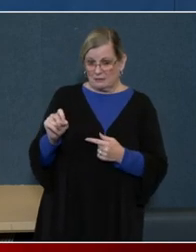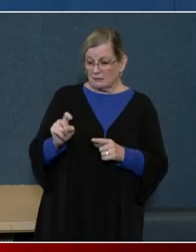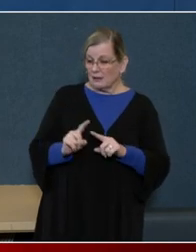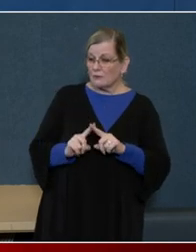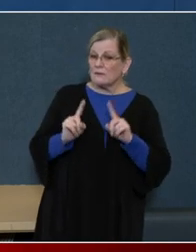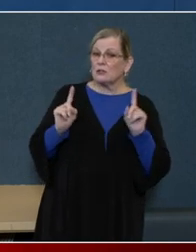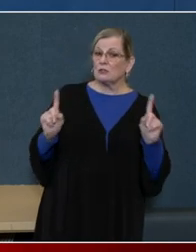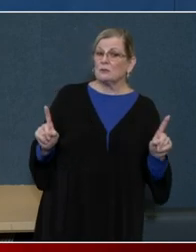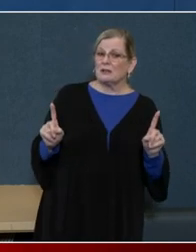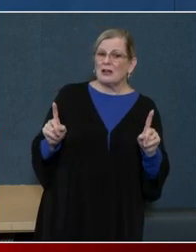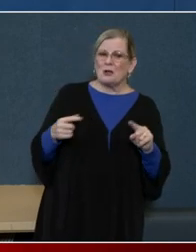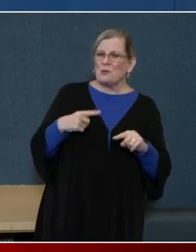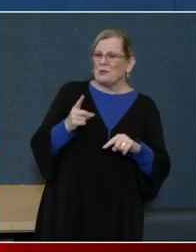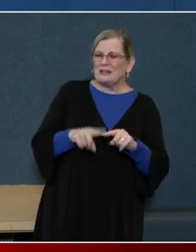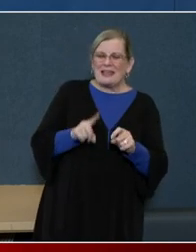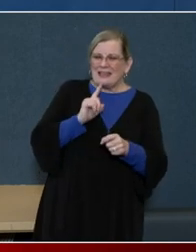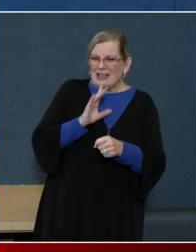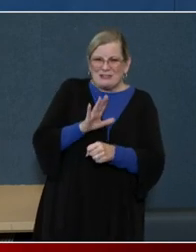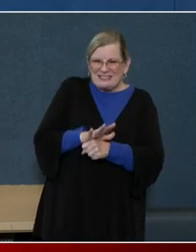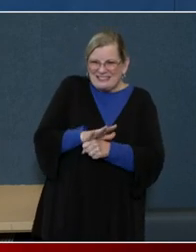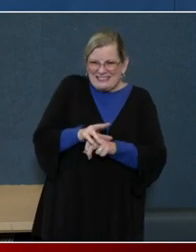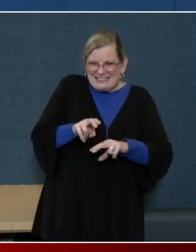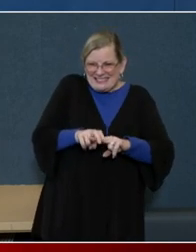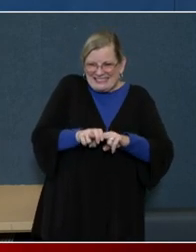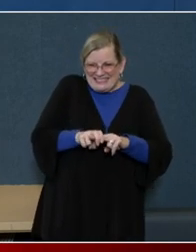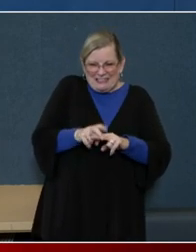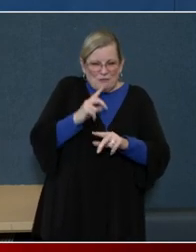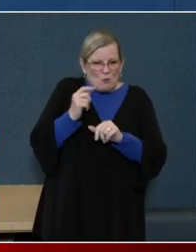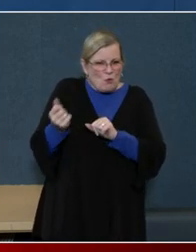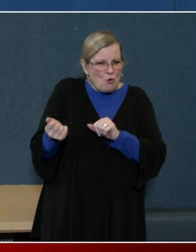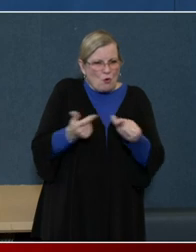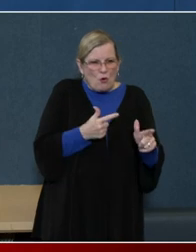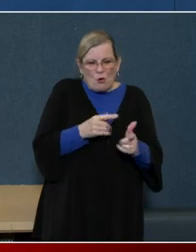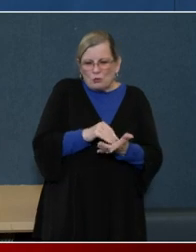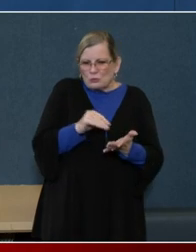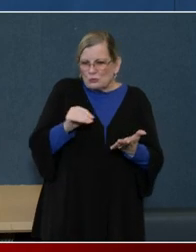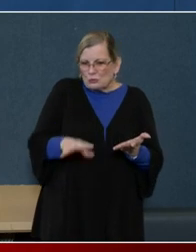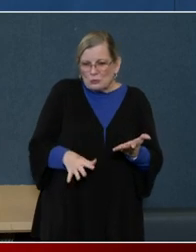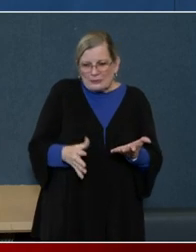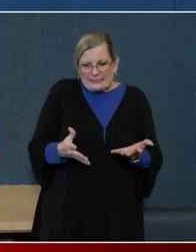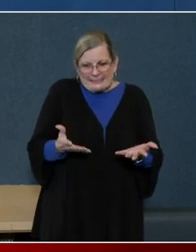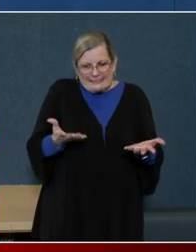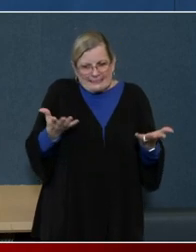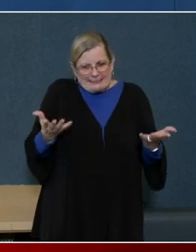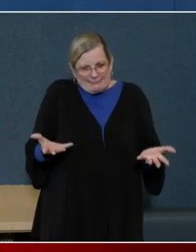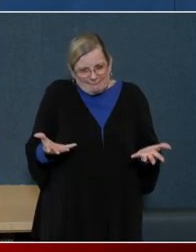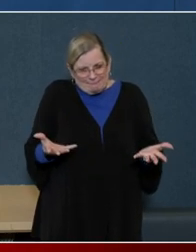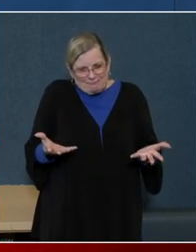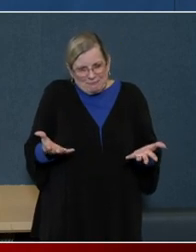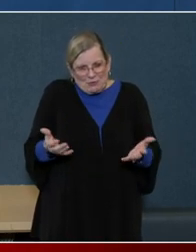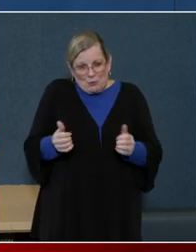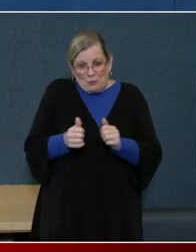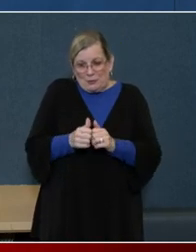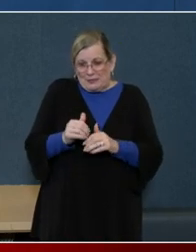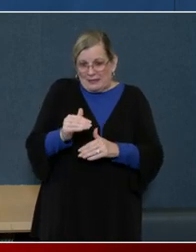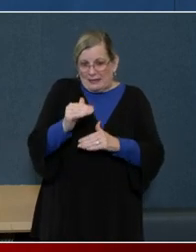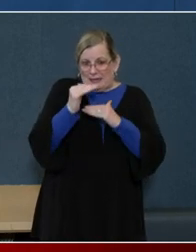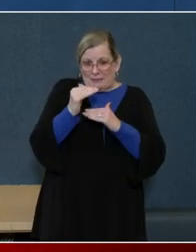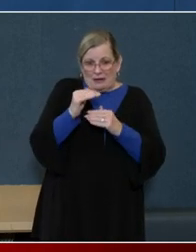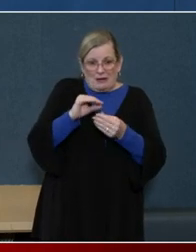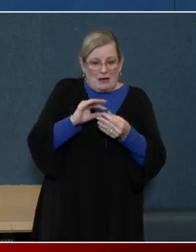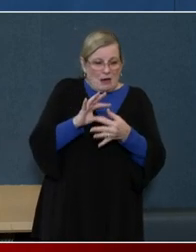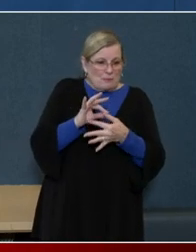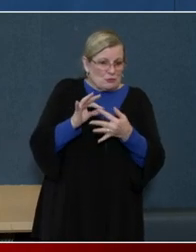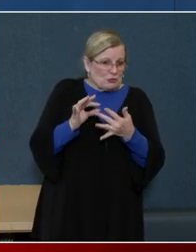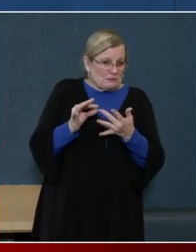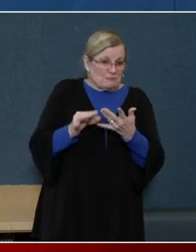cannot guarantee a seat for all students between the in-person learning classroom and the Canvas academic and